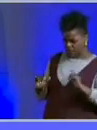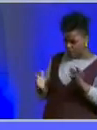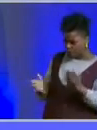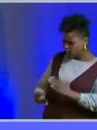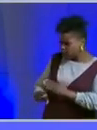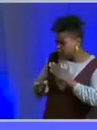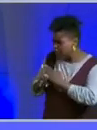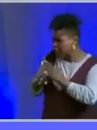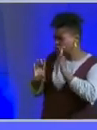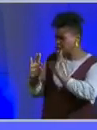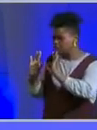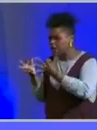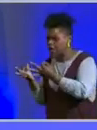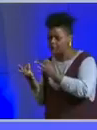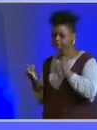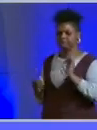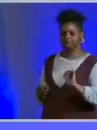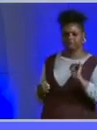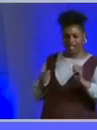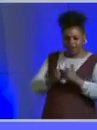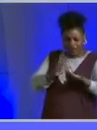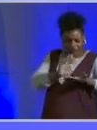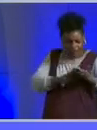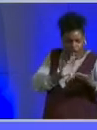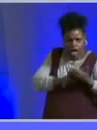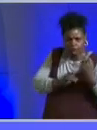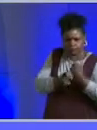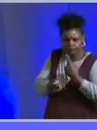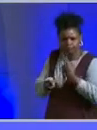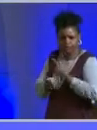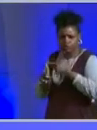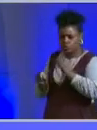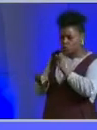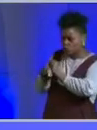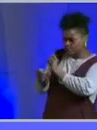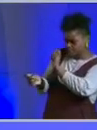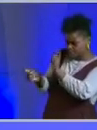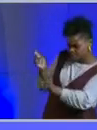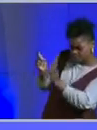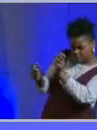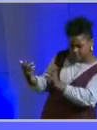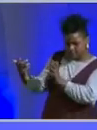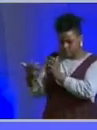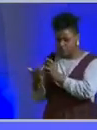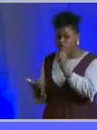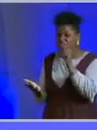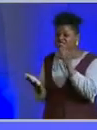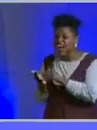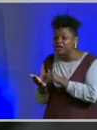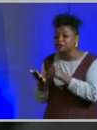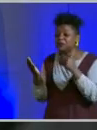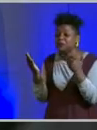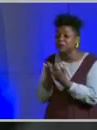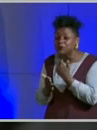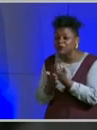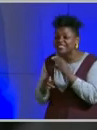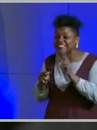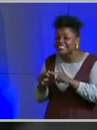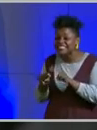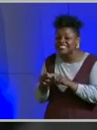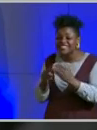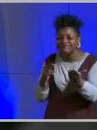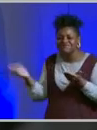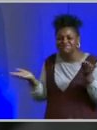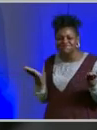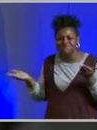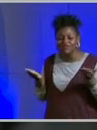opening a new operation. And so we're working to address those needs to create 1,000 new seats. It's also been done in partnership with other government agencies,